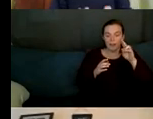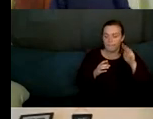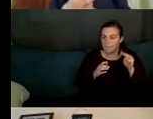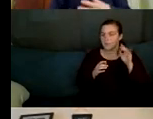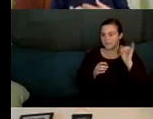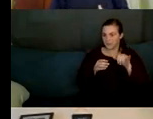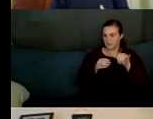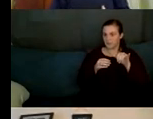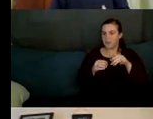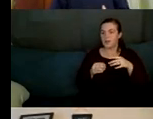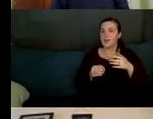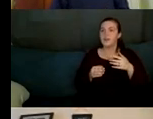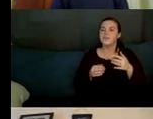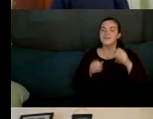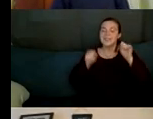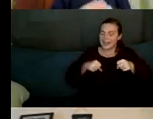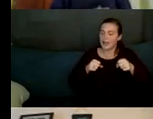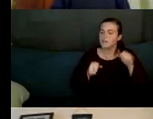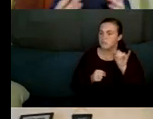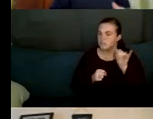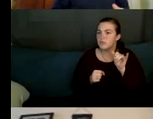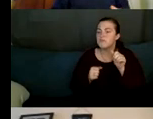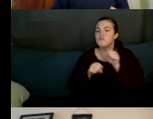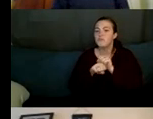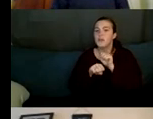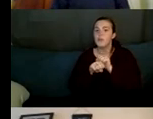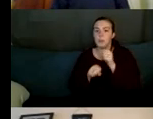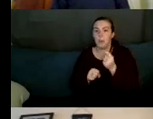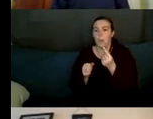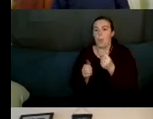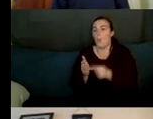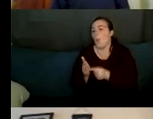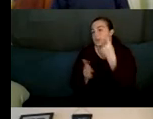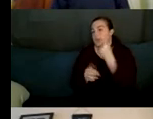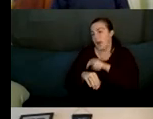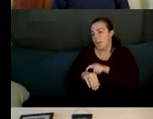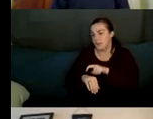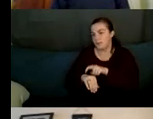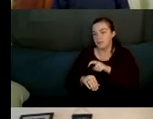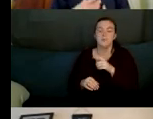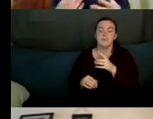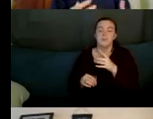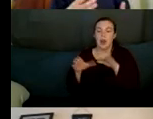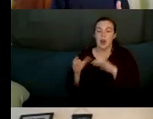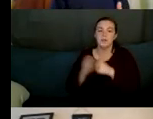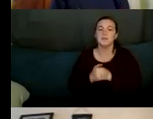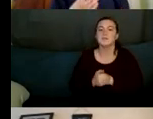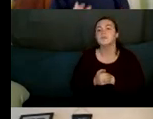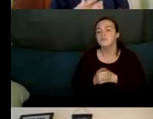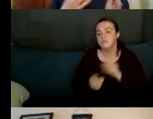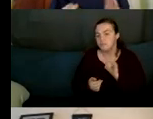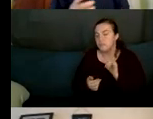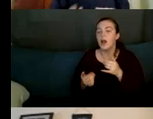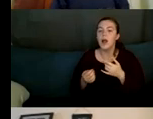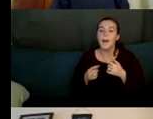apply to even one-off classes to try to provide the most access